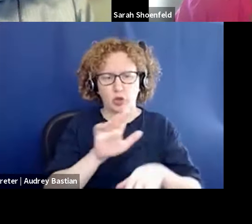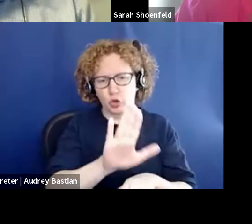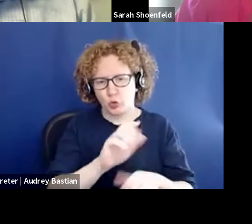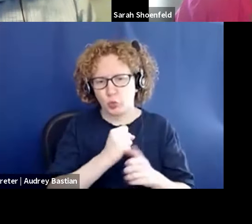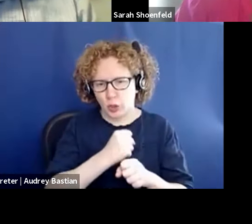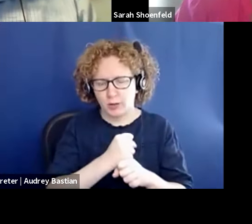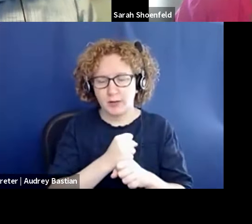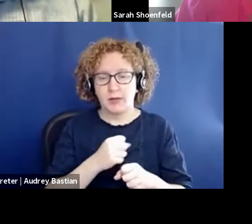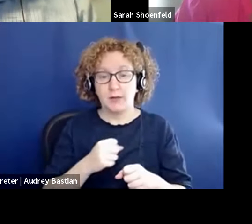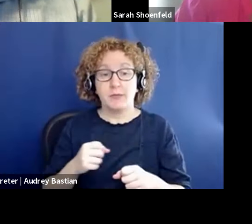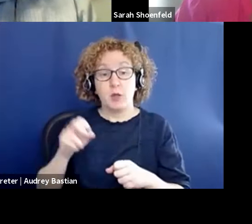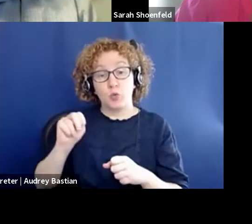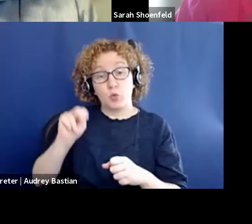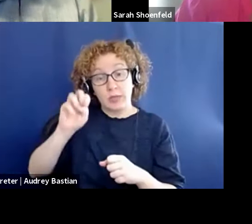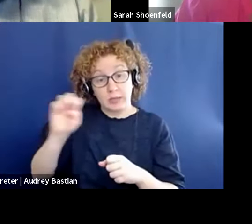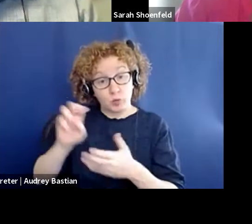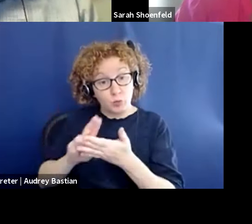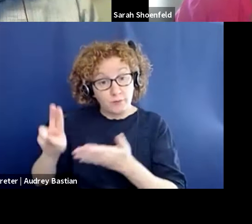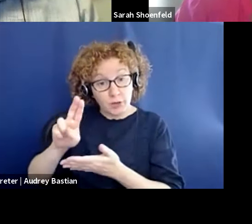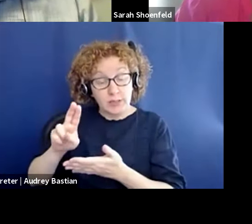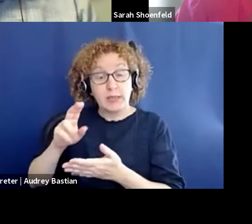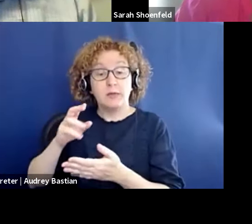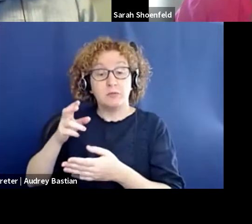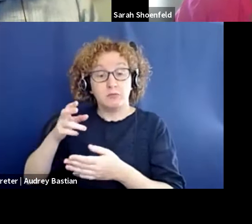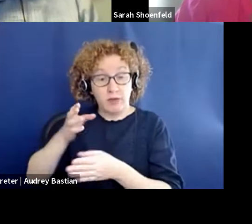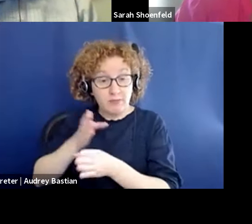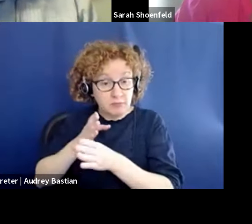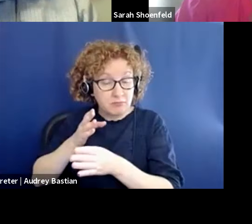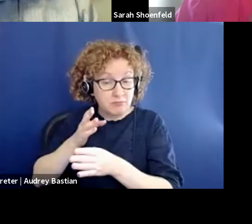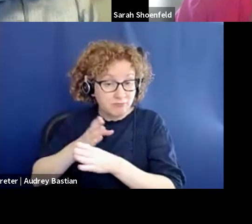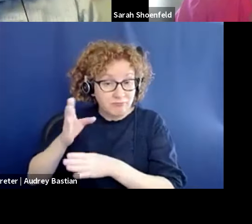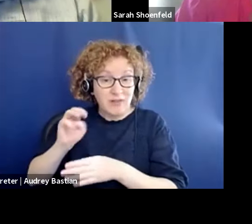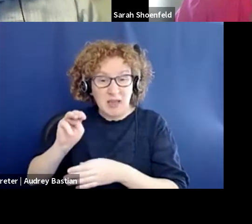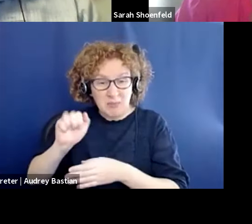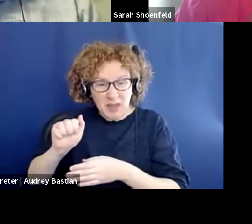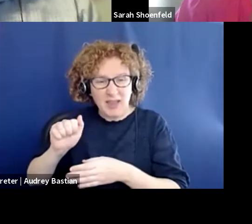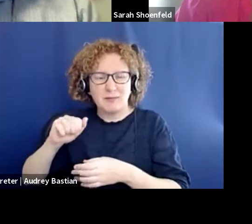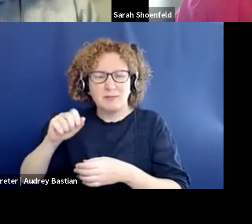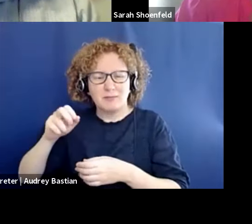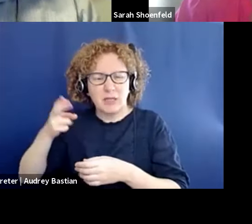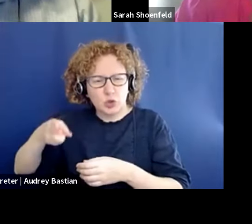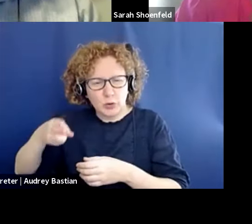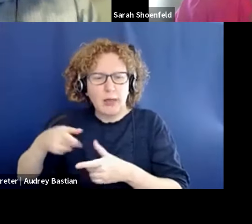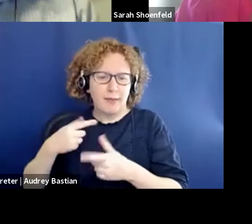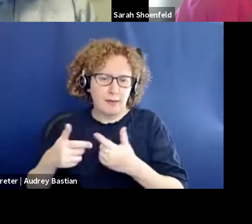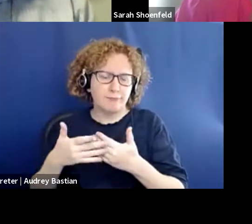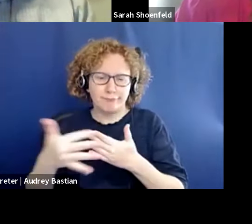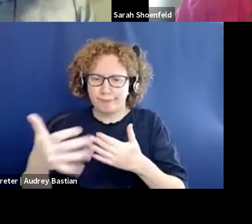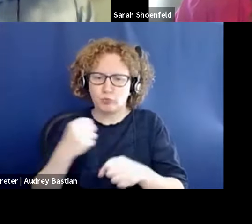history at Northeastern University. Thank you all again for joining us. And now, Sarah, I'll turn things over to you to start the